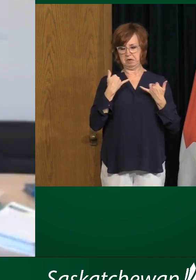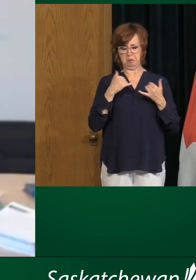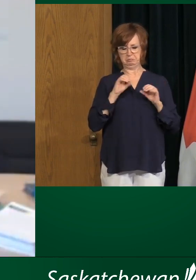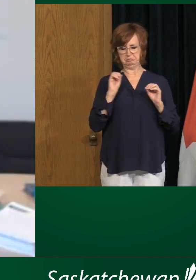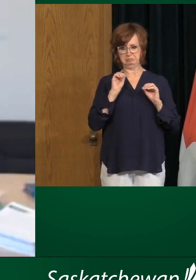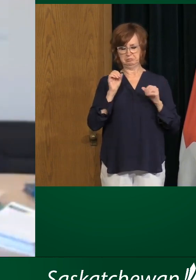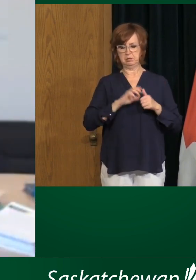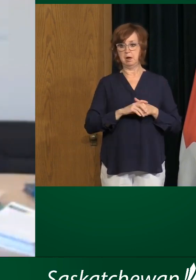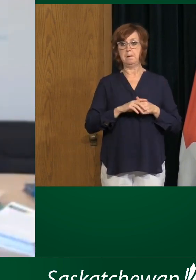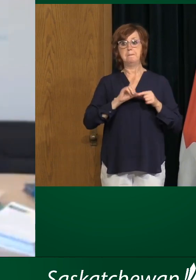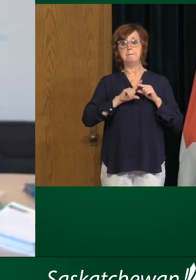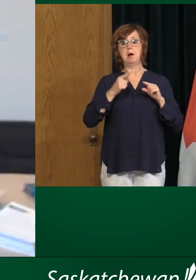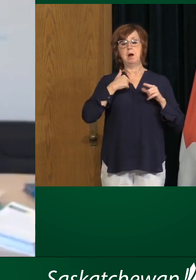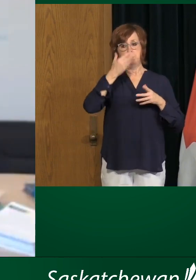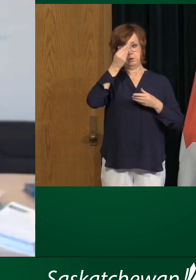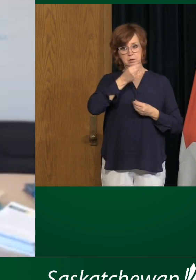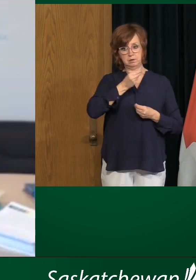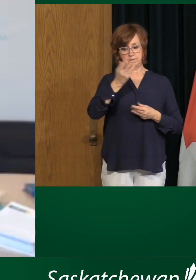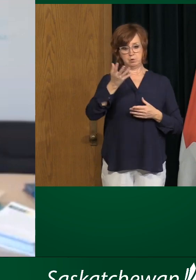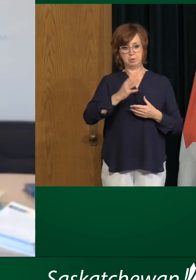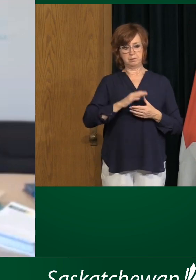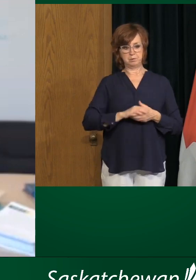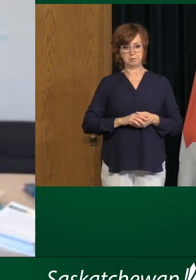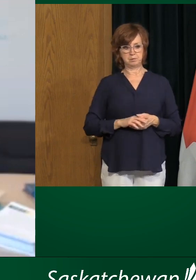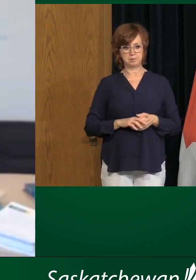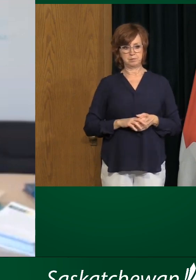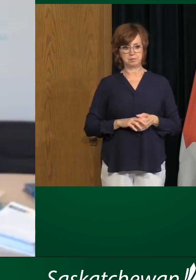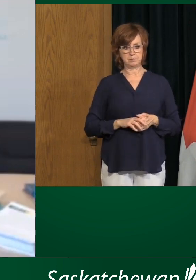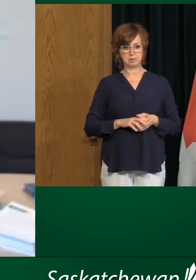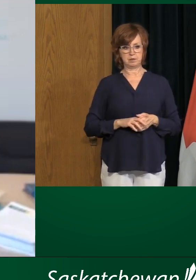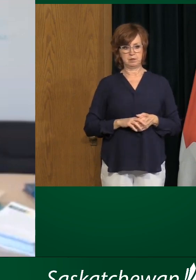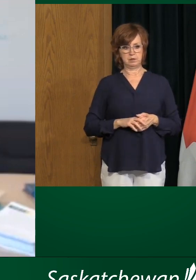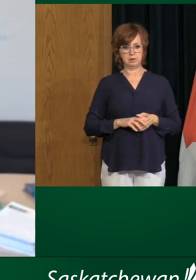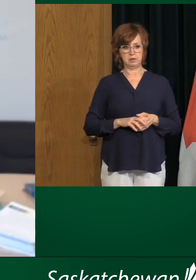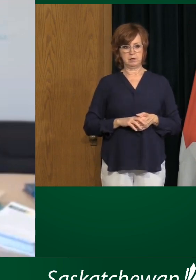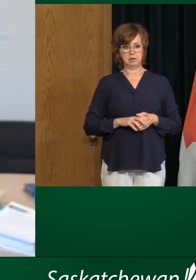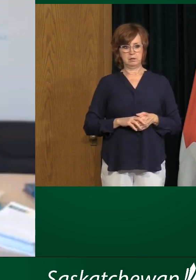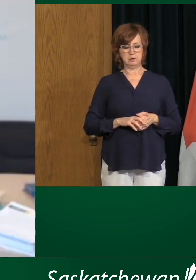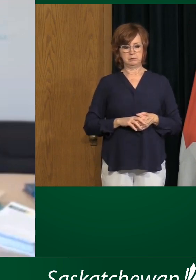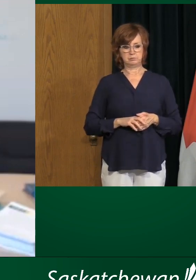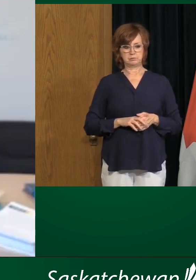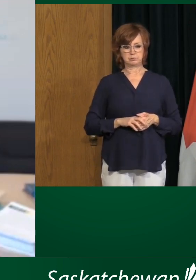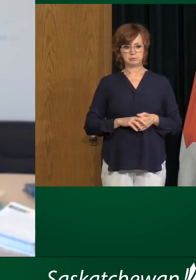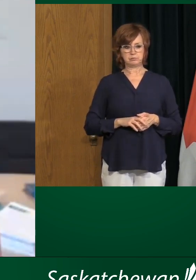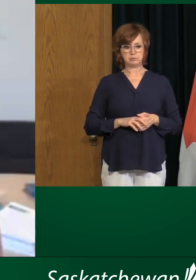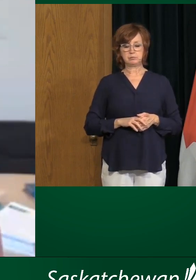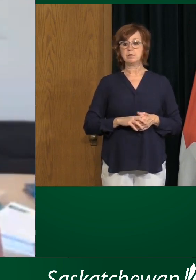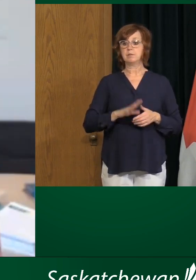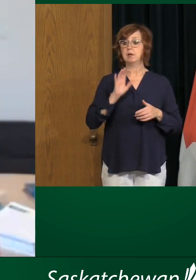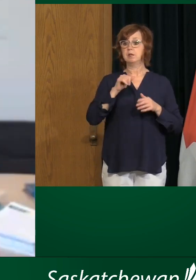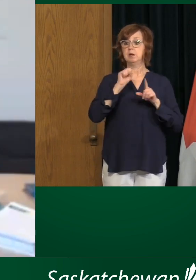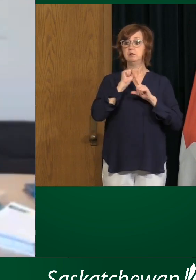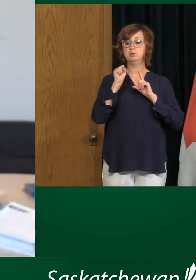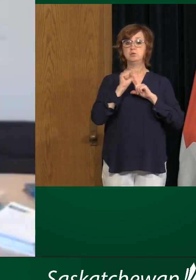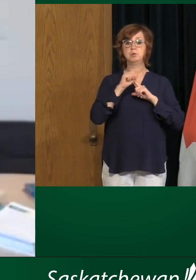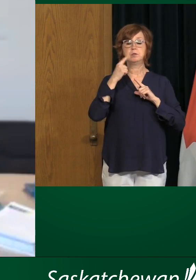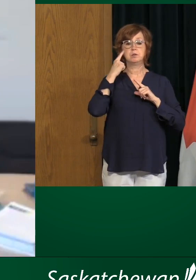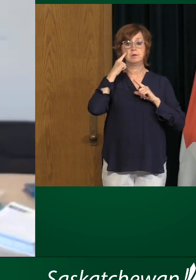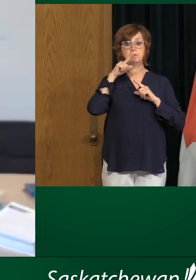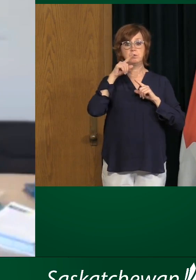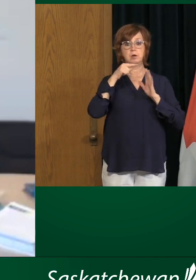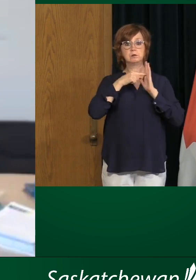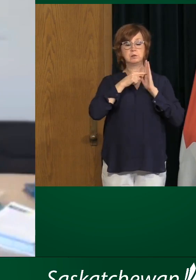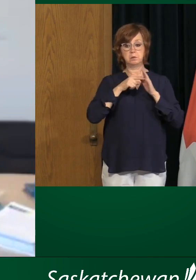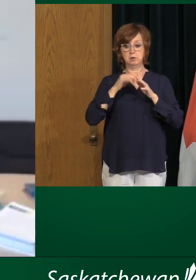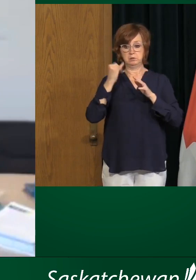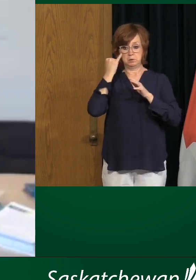our numbers of what we call ambulatory sensitive conditions, those are people who have chronic diseases that, when well